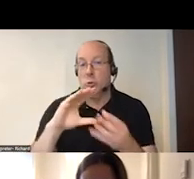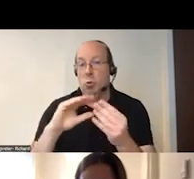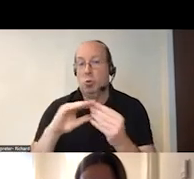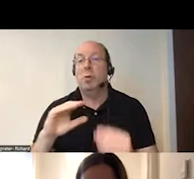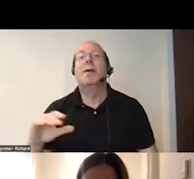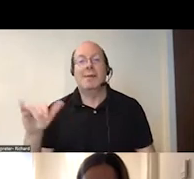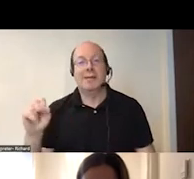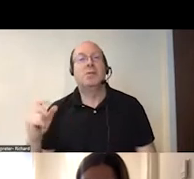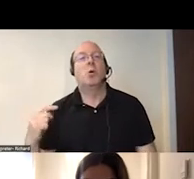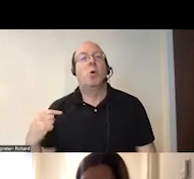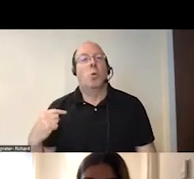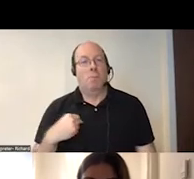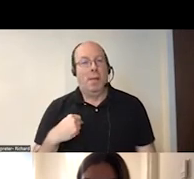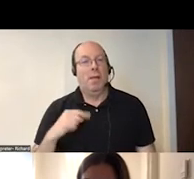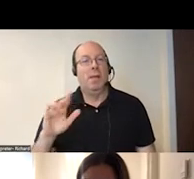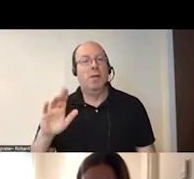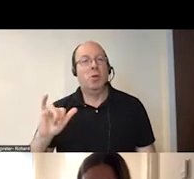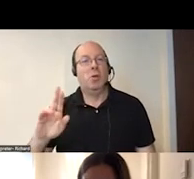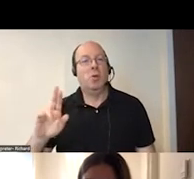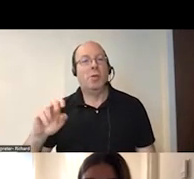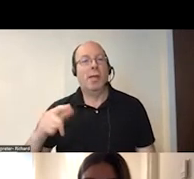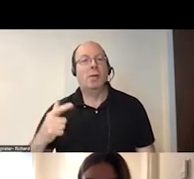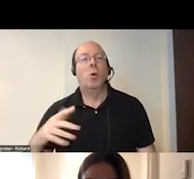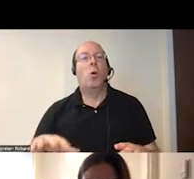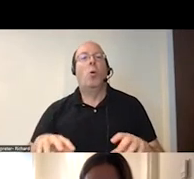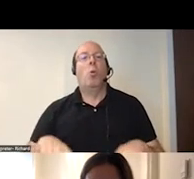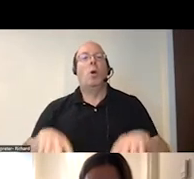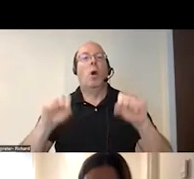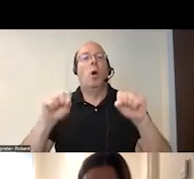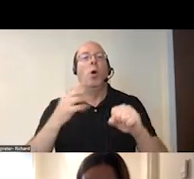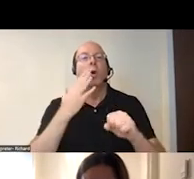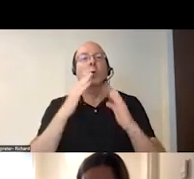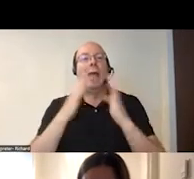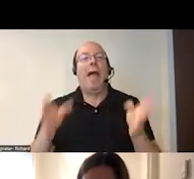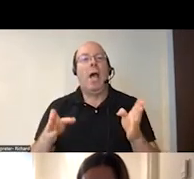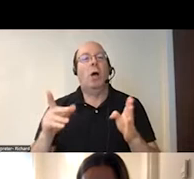Yuting and I are the owners of Sugar House. We're a macaron company based out in LA.